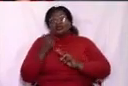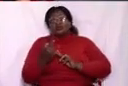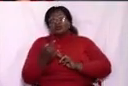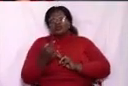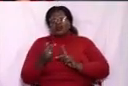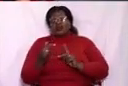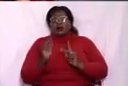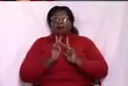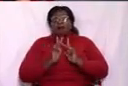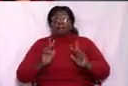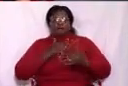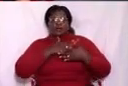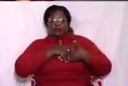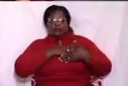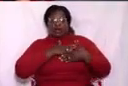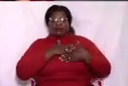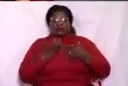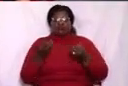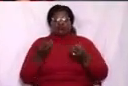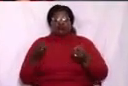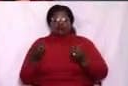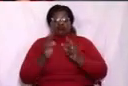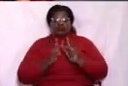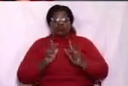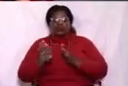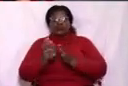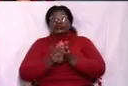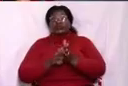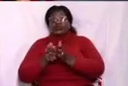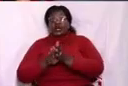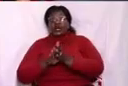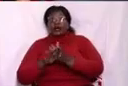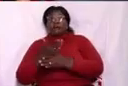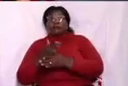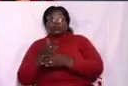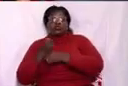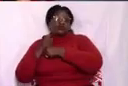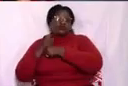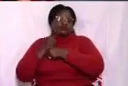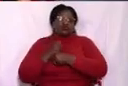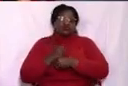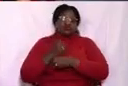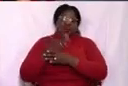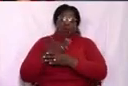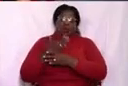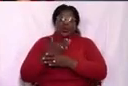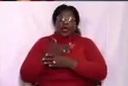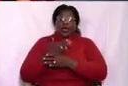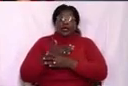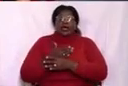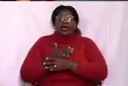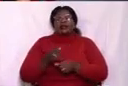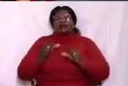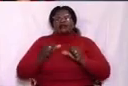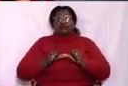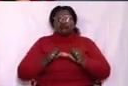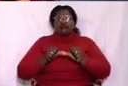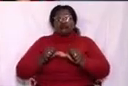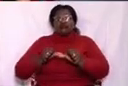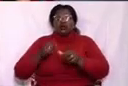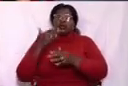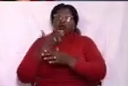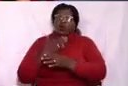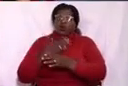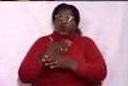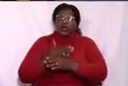the numbers just accumulated because of hard work and persistence and commitment. And